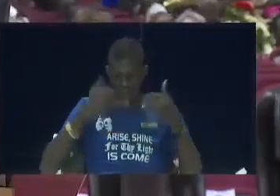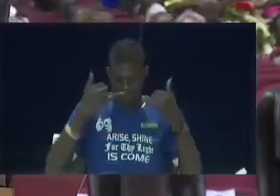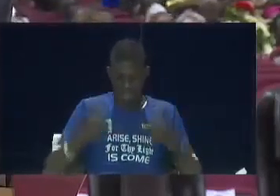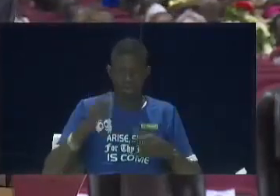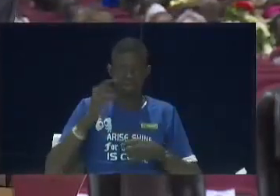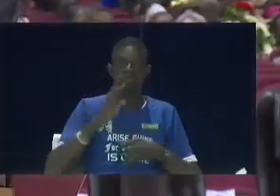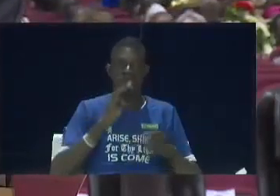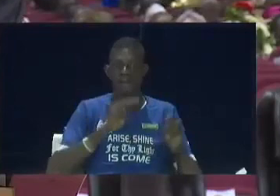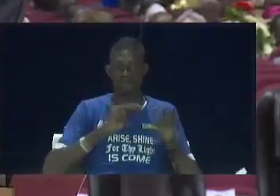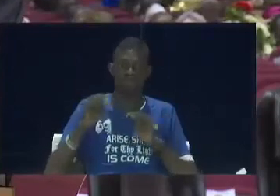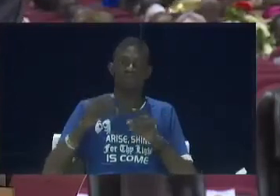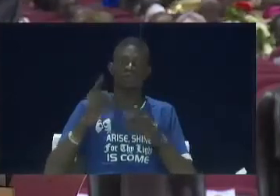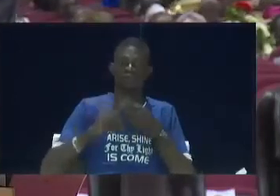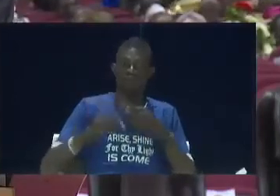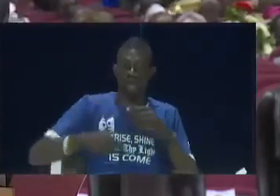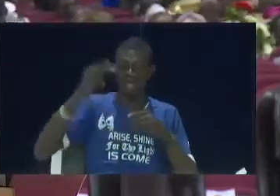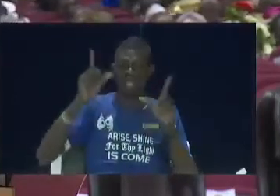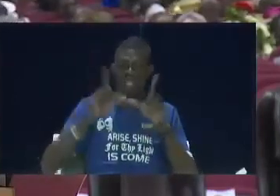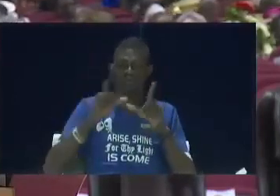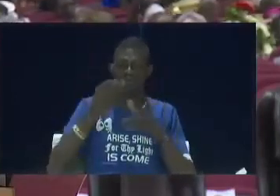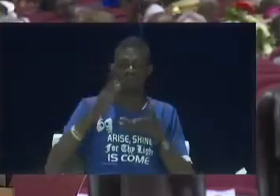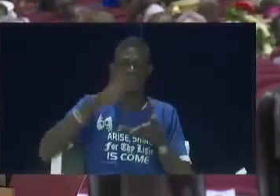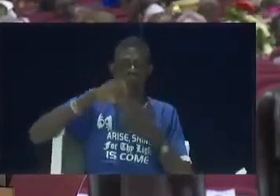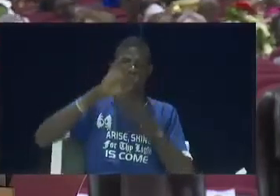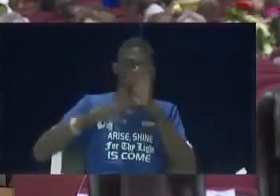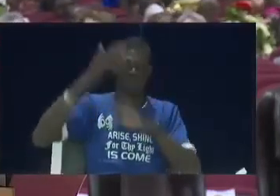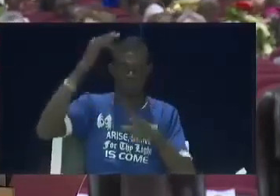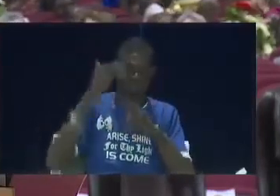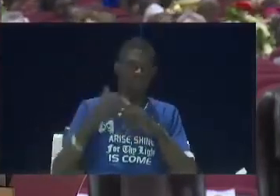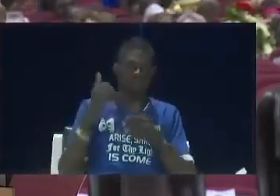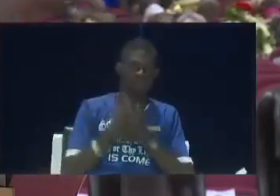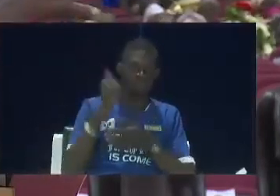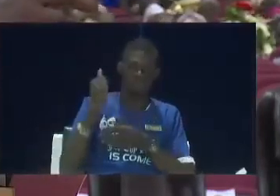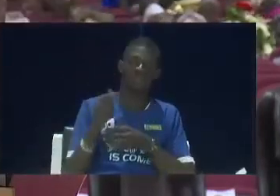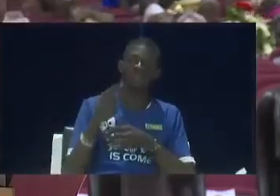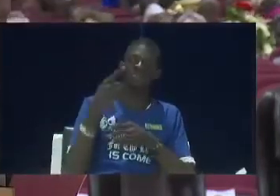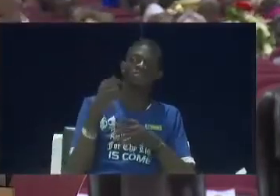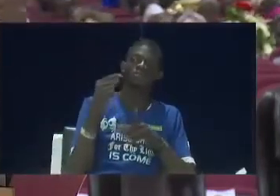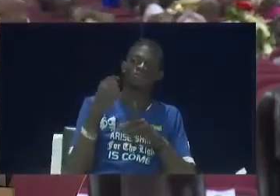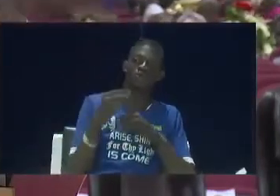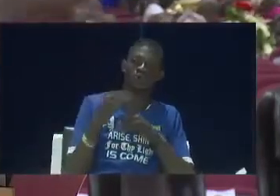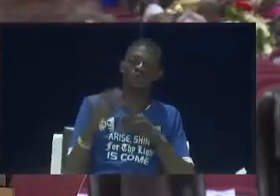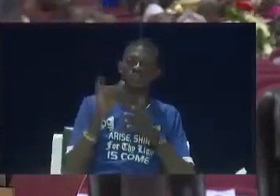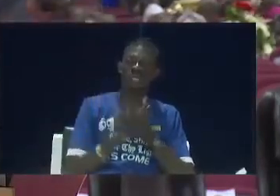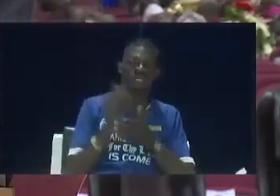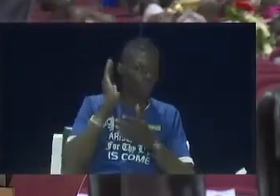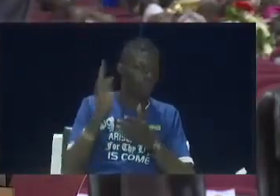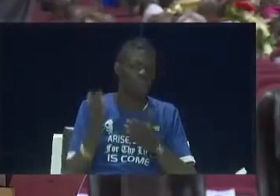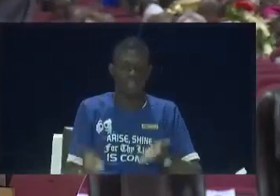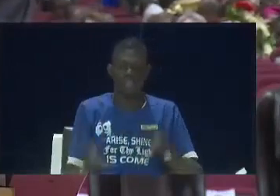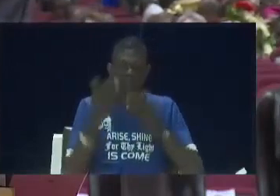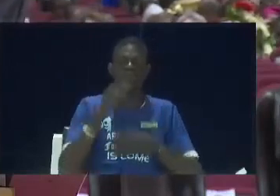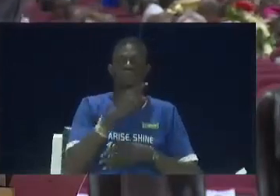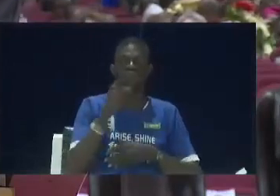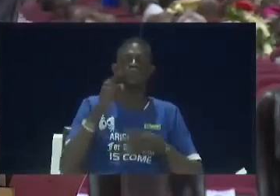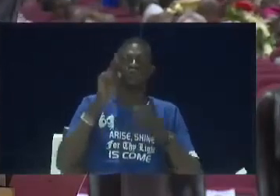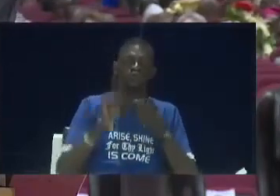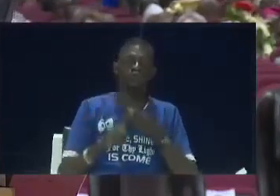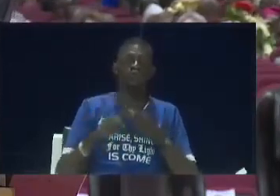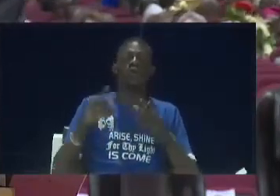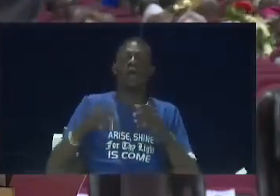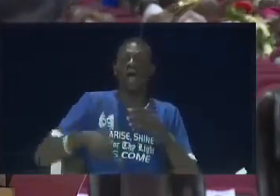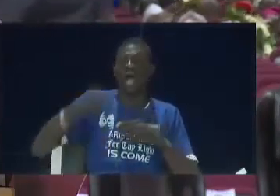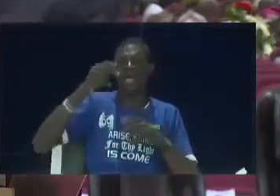are moving to a higher level of glory. The word that will lift you to a higher